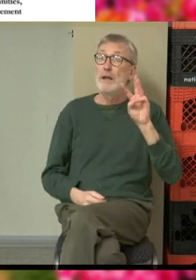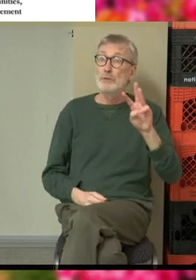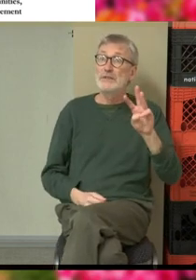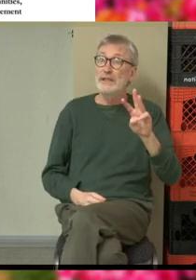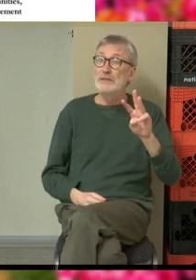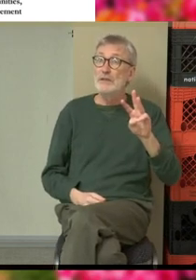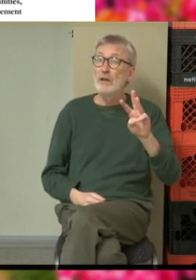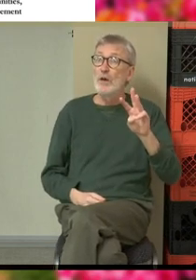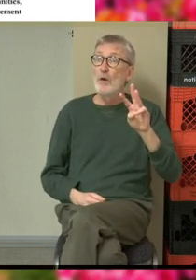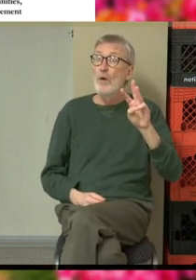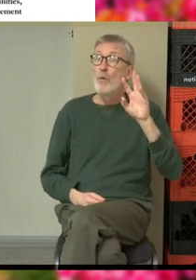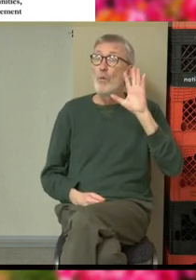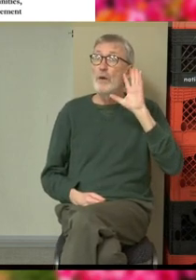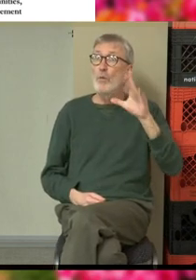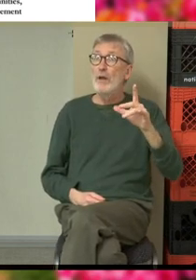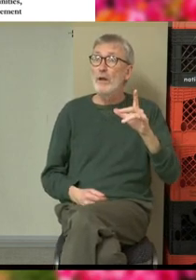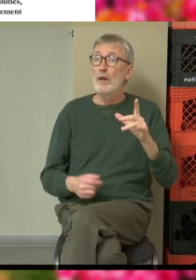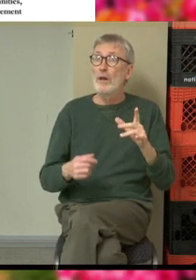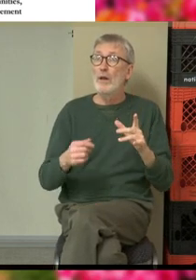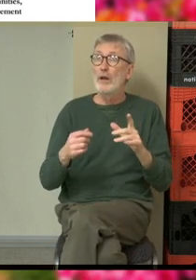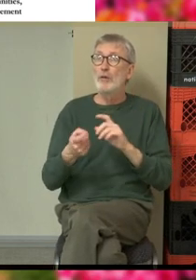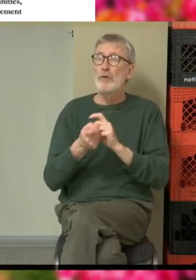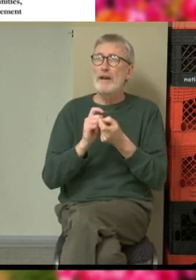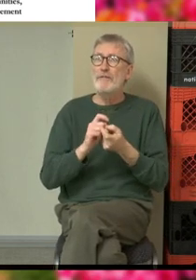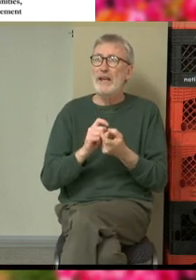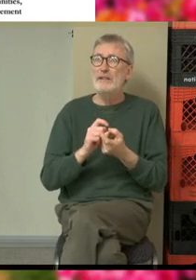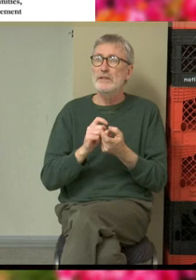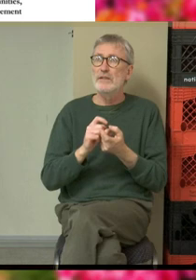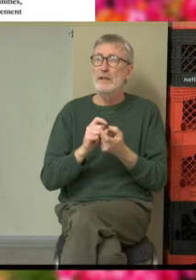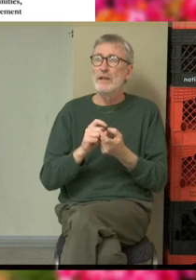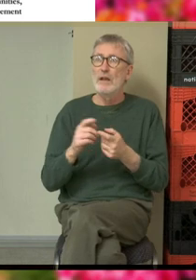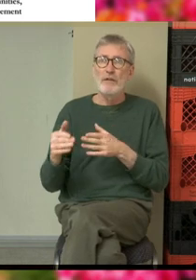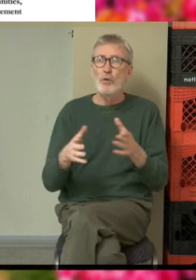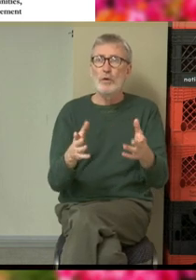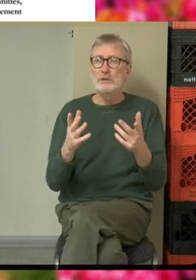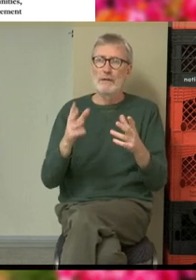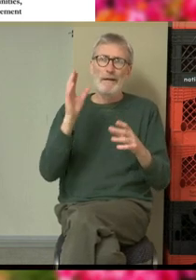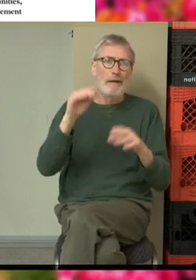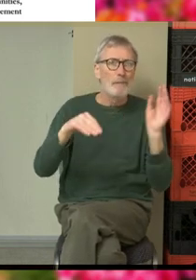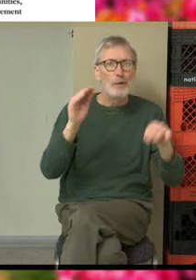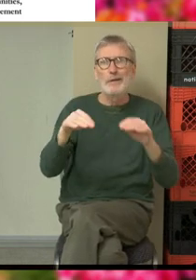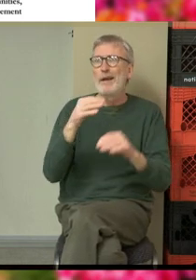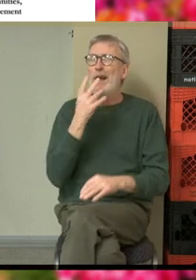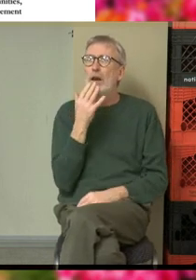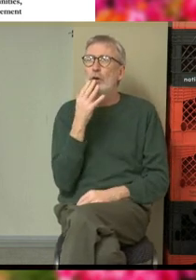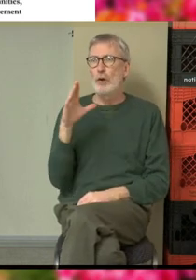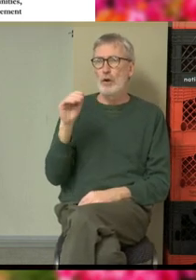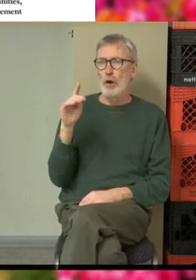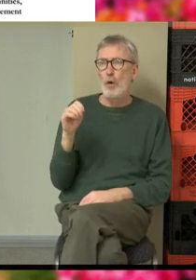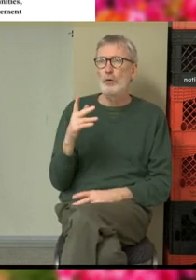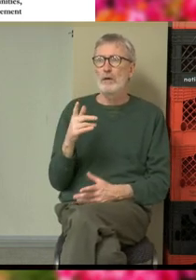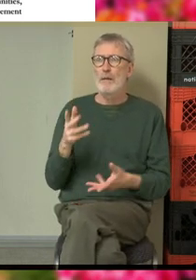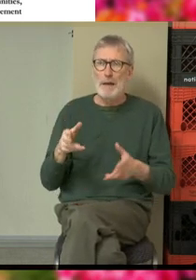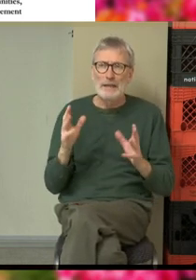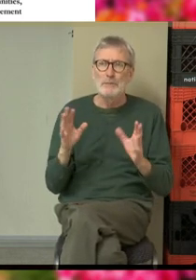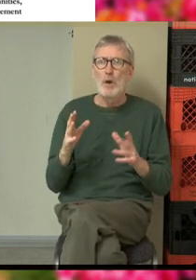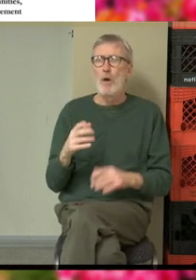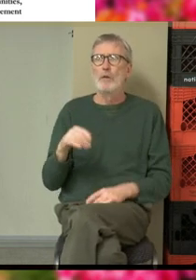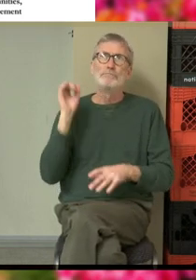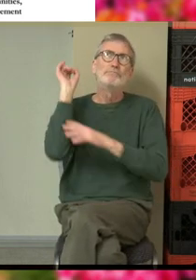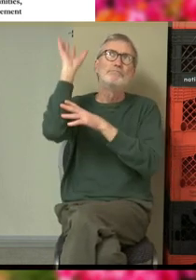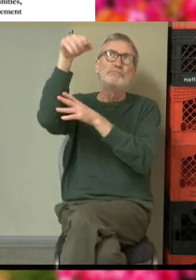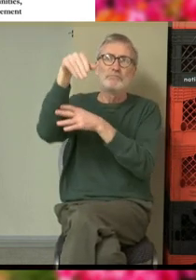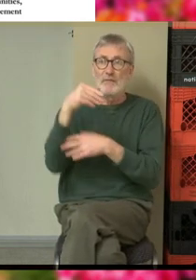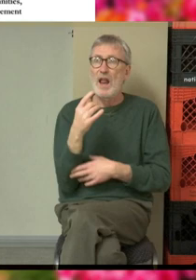those existing courts in their current location. So repaving, adding color coding, new basketball hoops, new